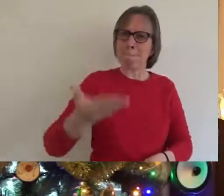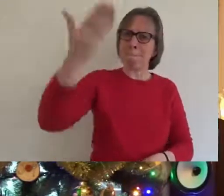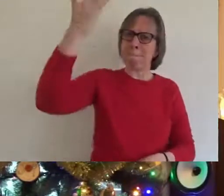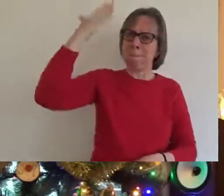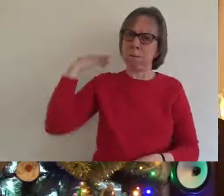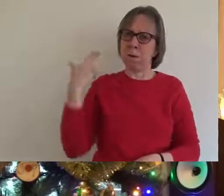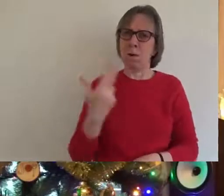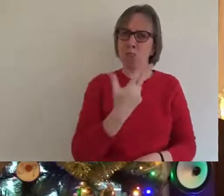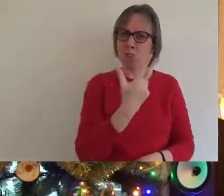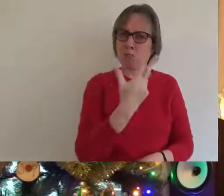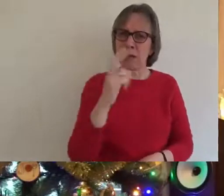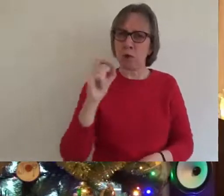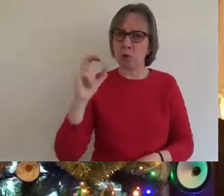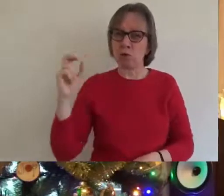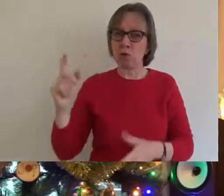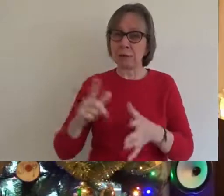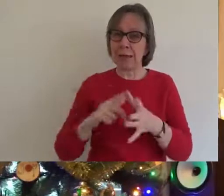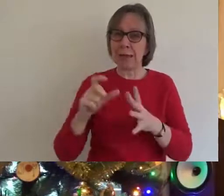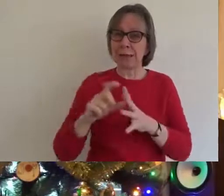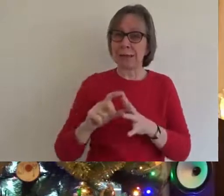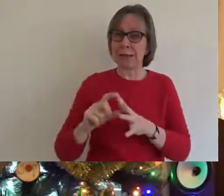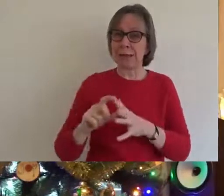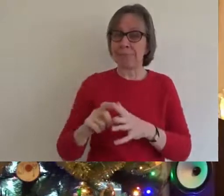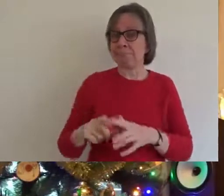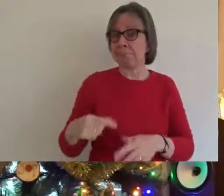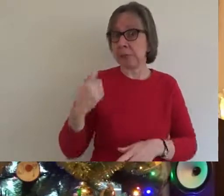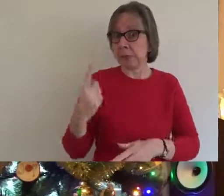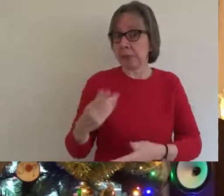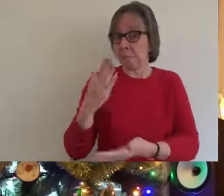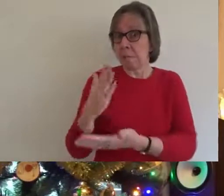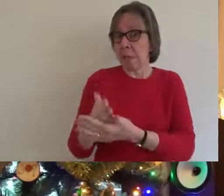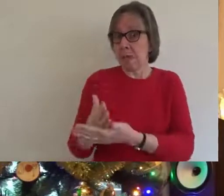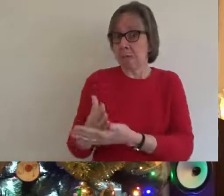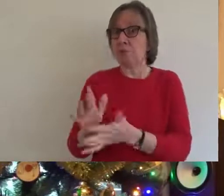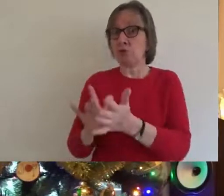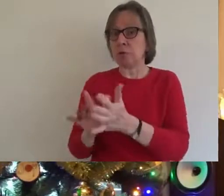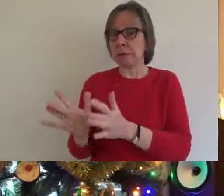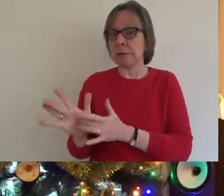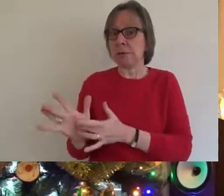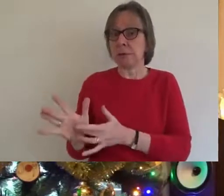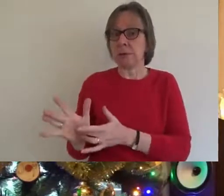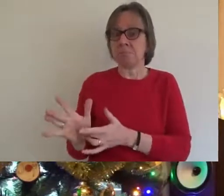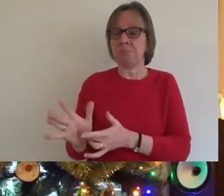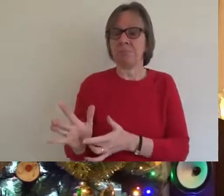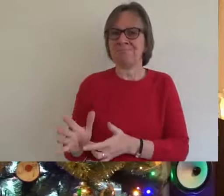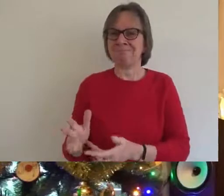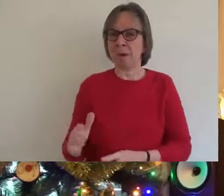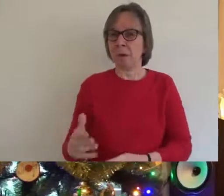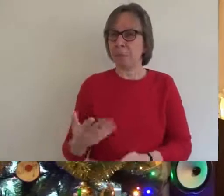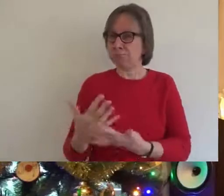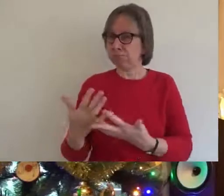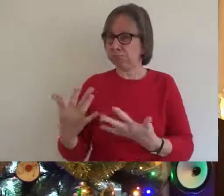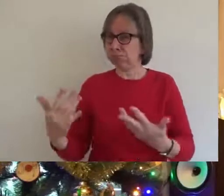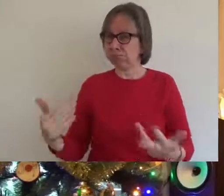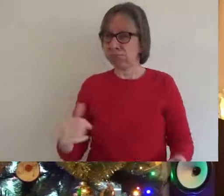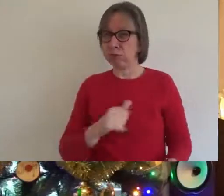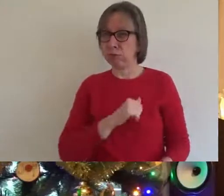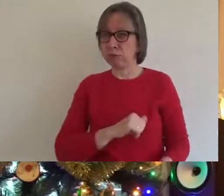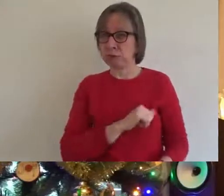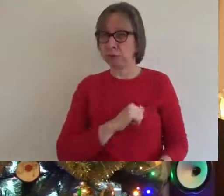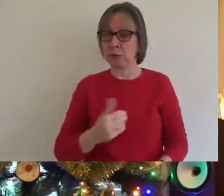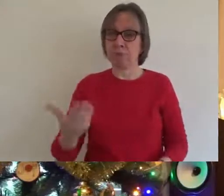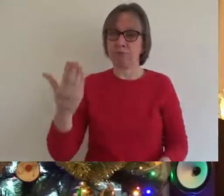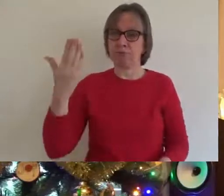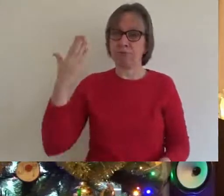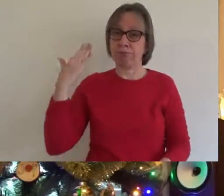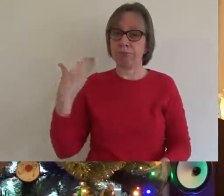300 AD. And she was a Christian. She believed in and she followed Jesus. There were lots of Christians in